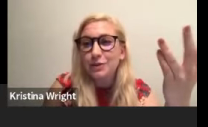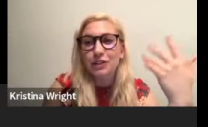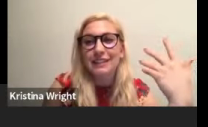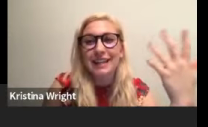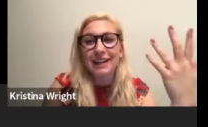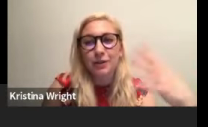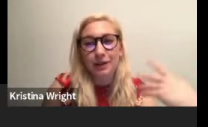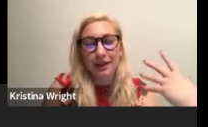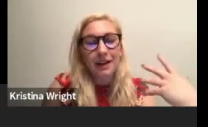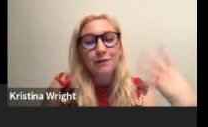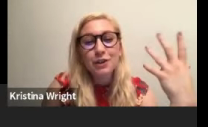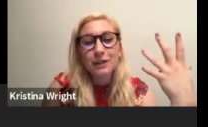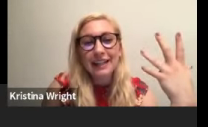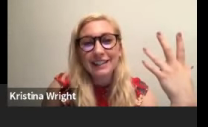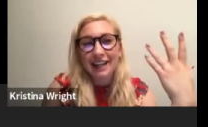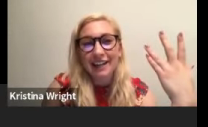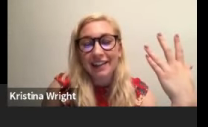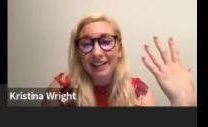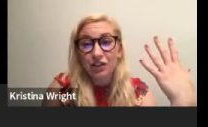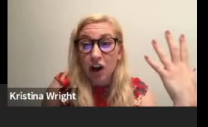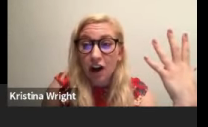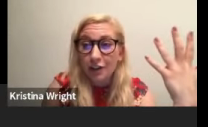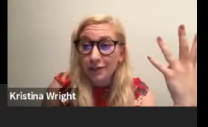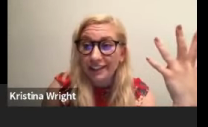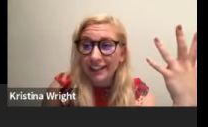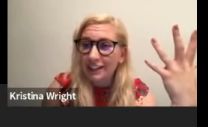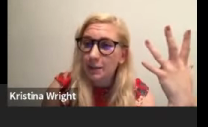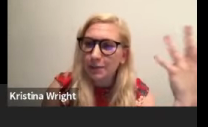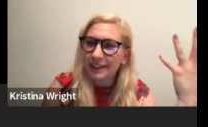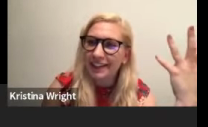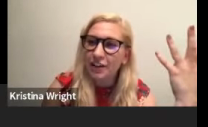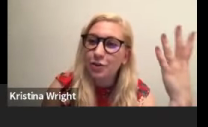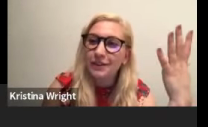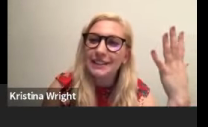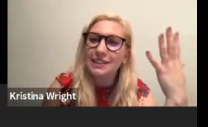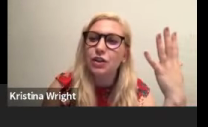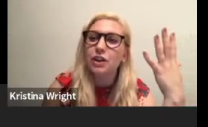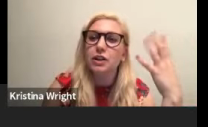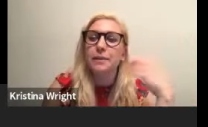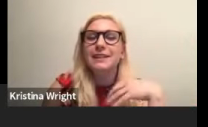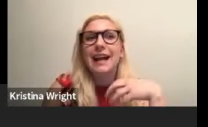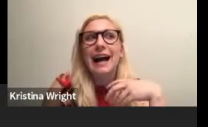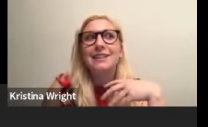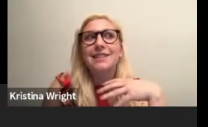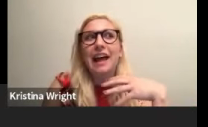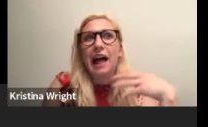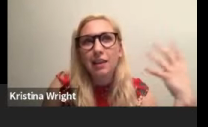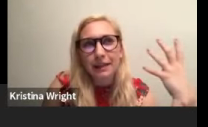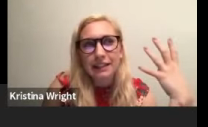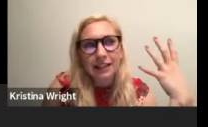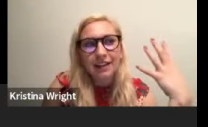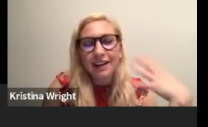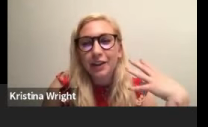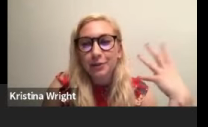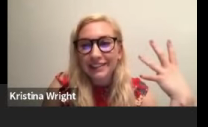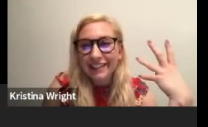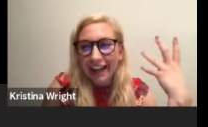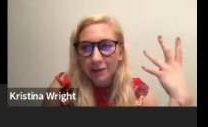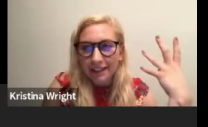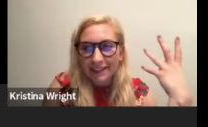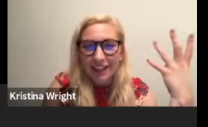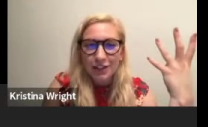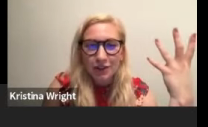to demonstrate data or visualize data that's not 3D is by putting it in a 3D structure, because it adds an element, a